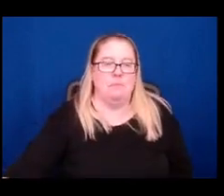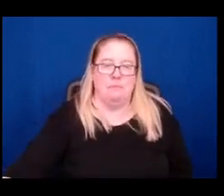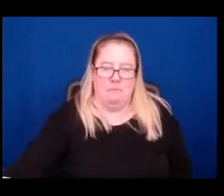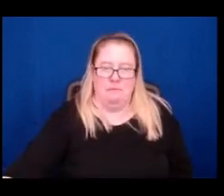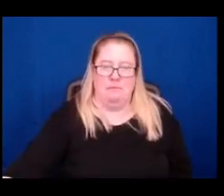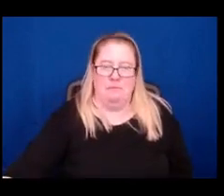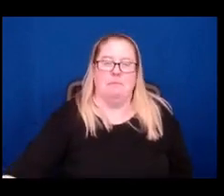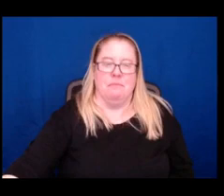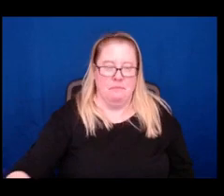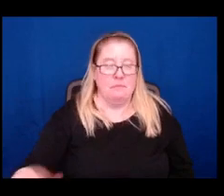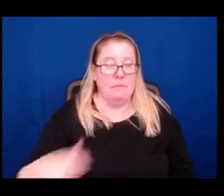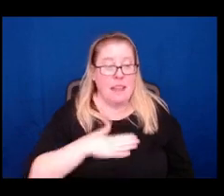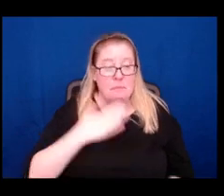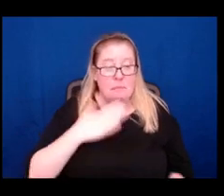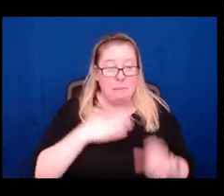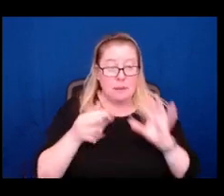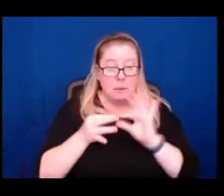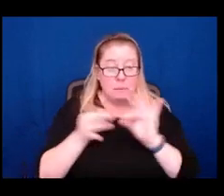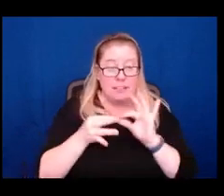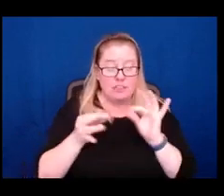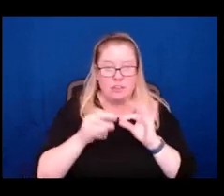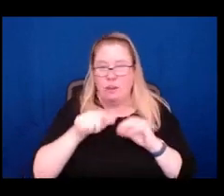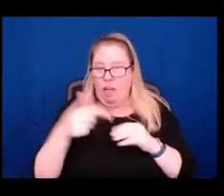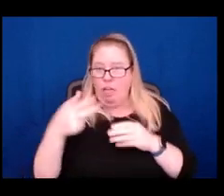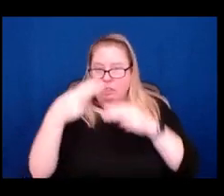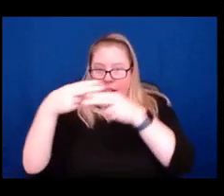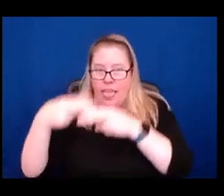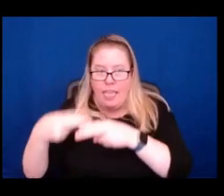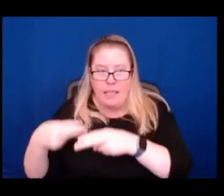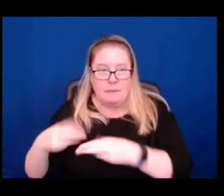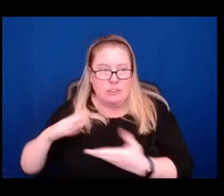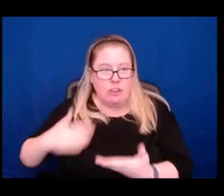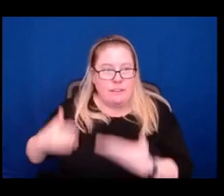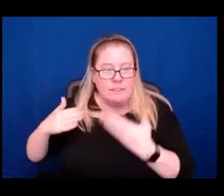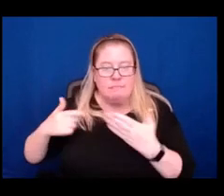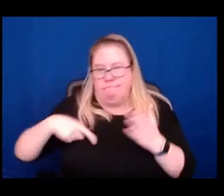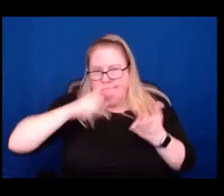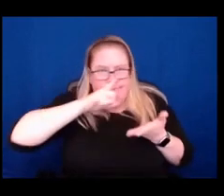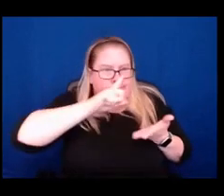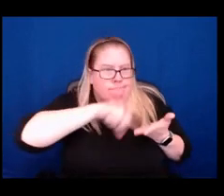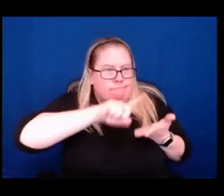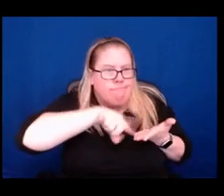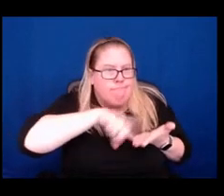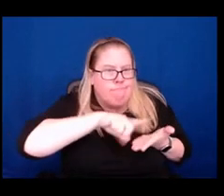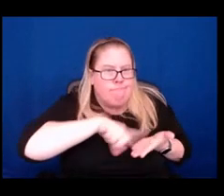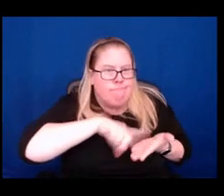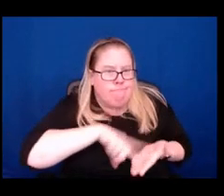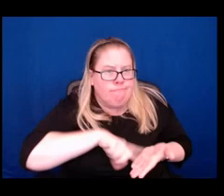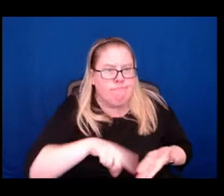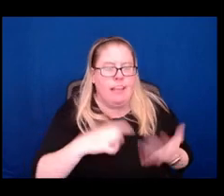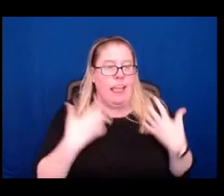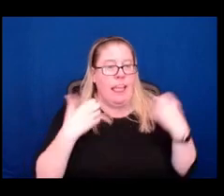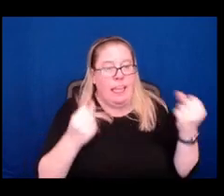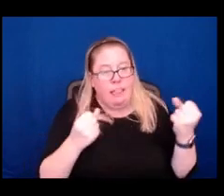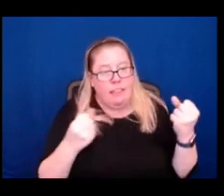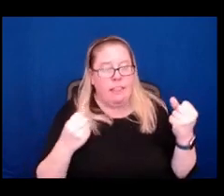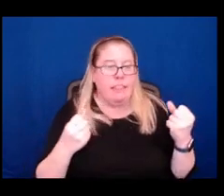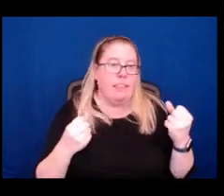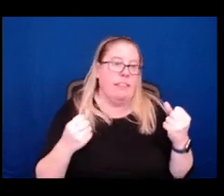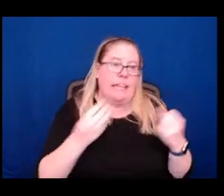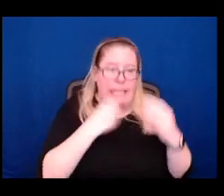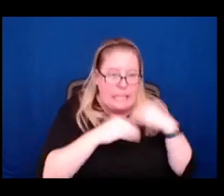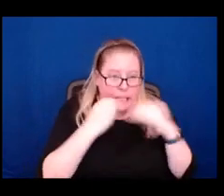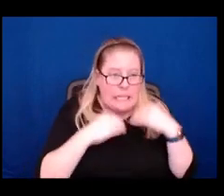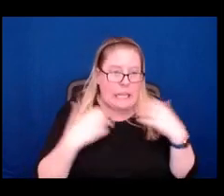Absolutely. And I'm glad you mentioned all those other names, because as I've been researching, you know, healthy living and healthy